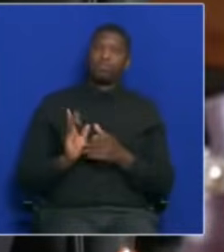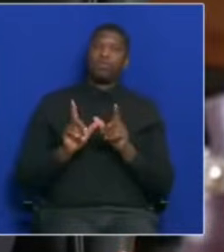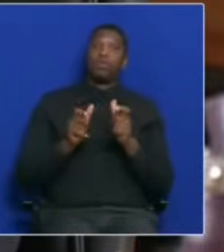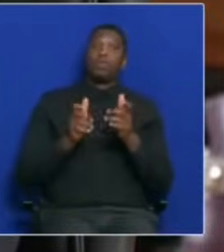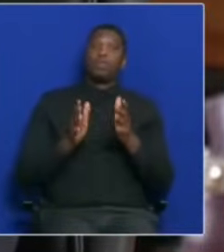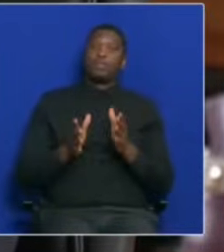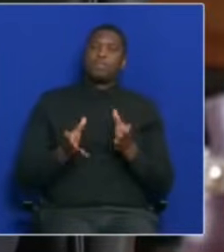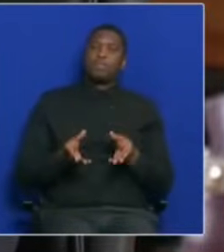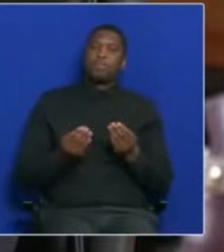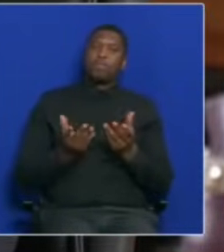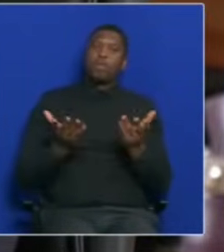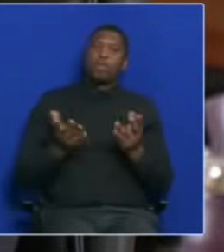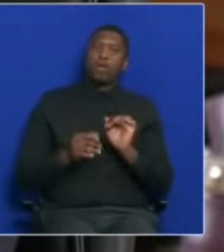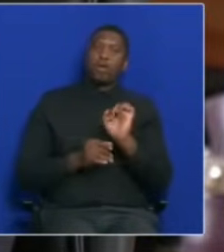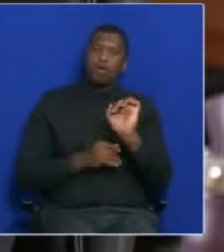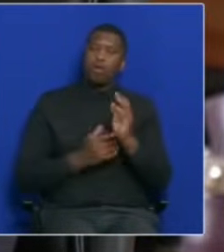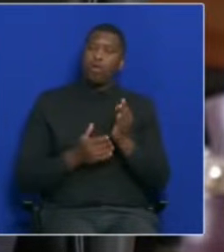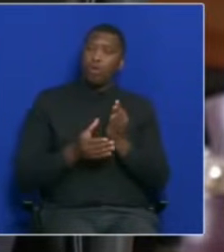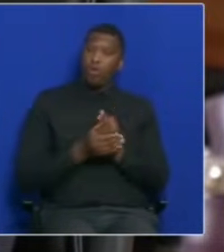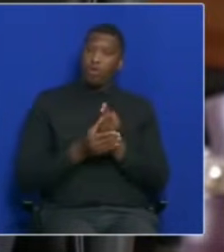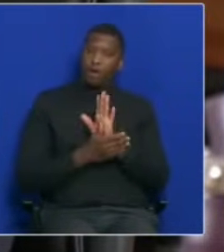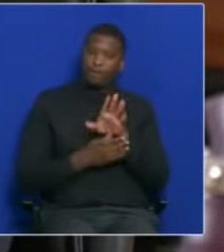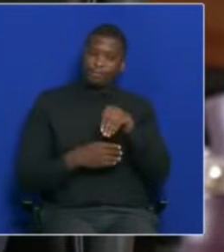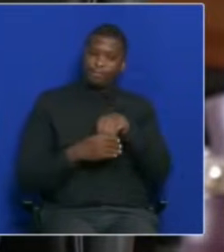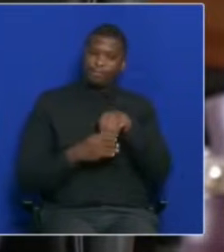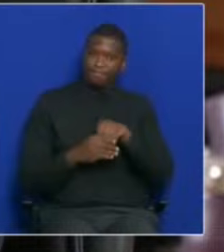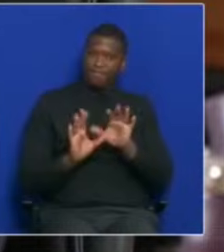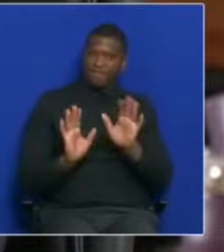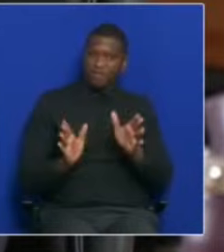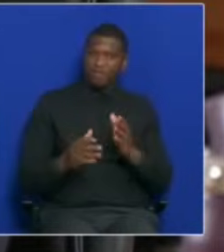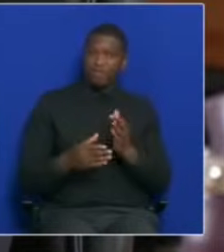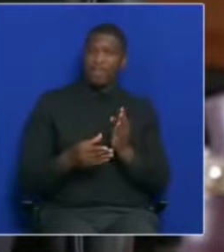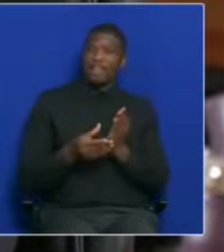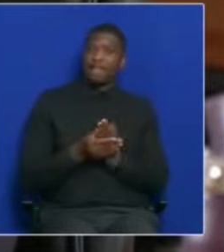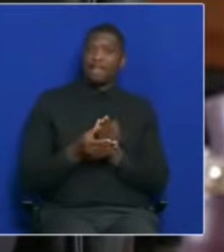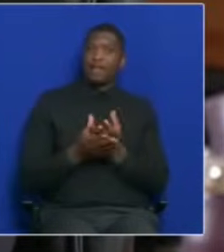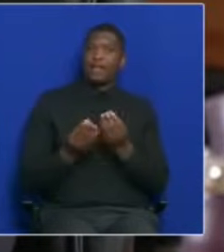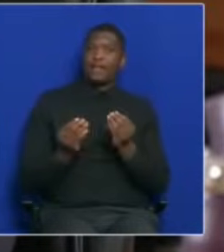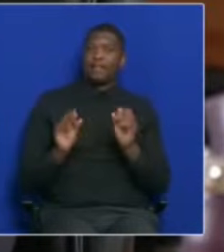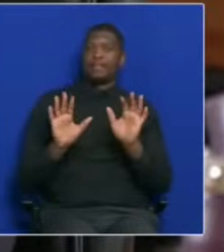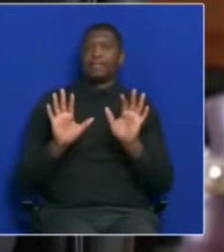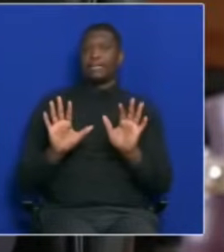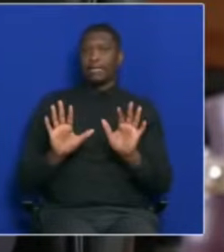your files, file 10. It should be at the end of file 10.